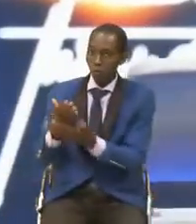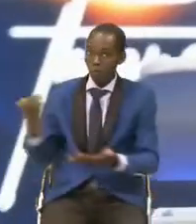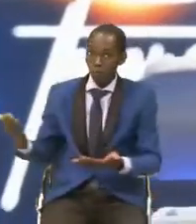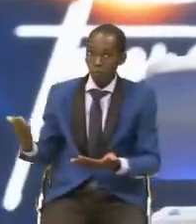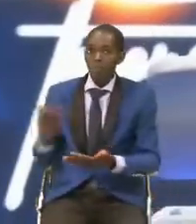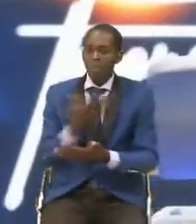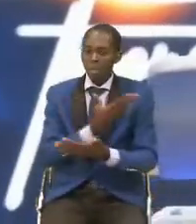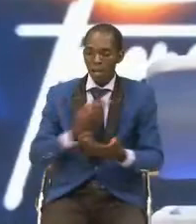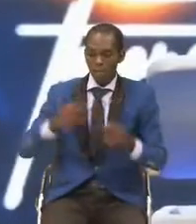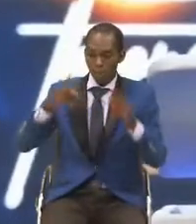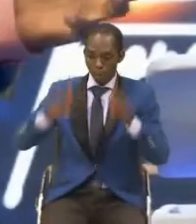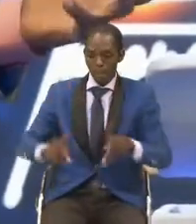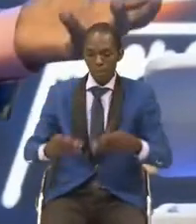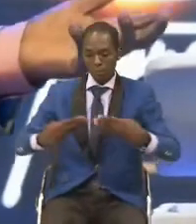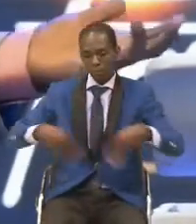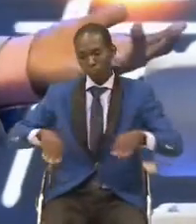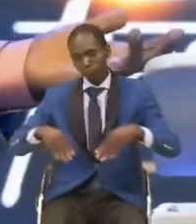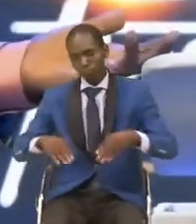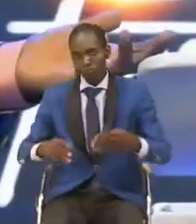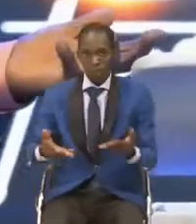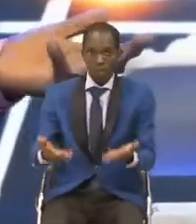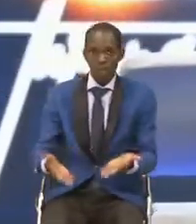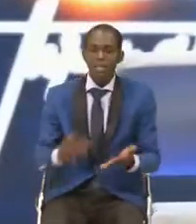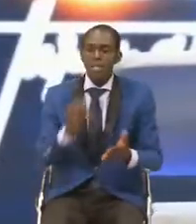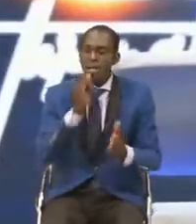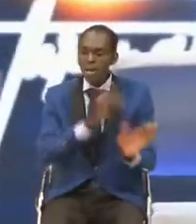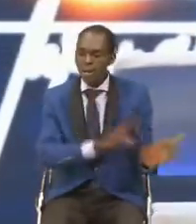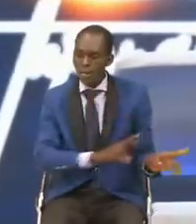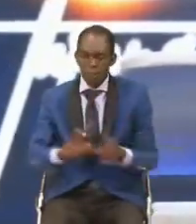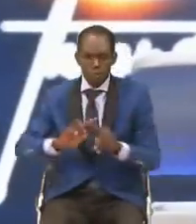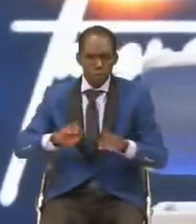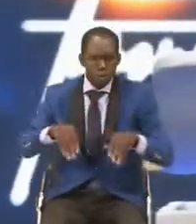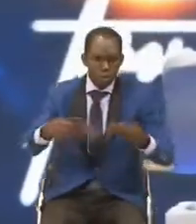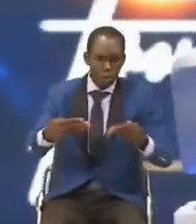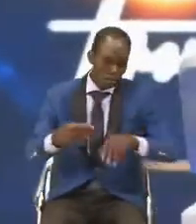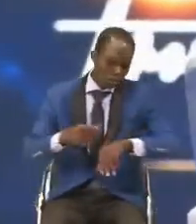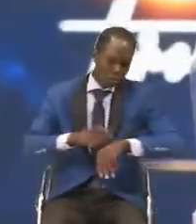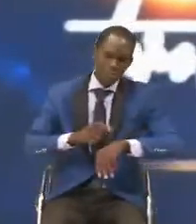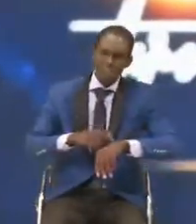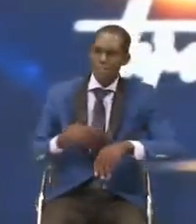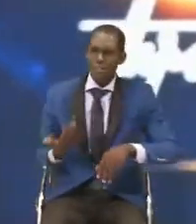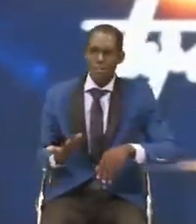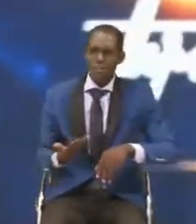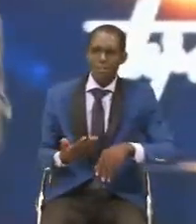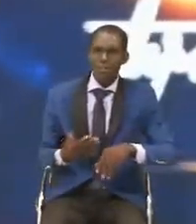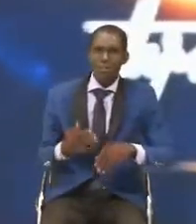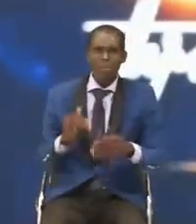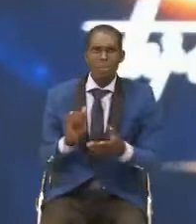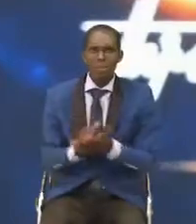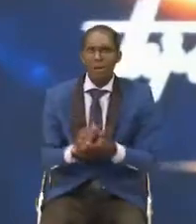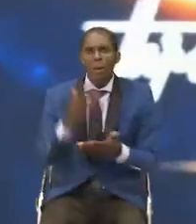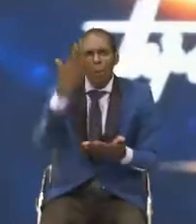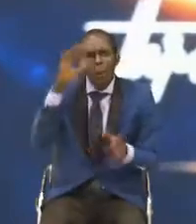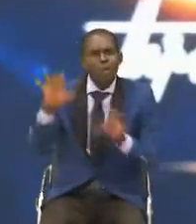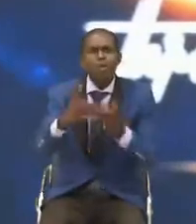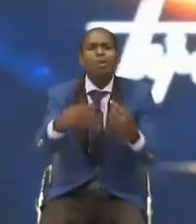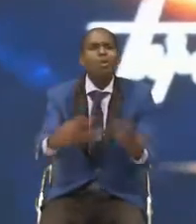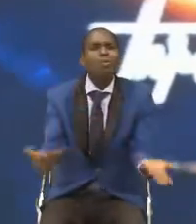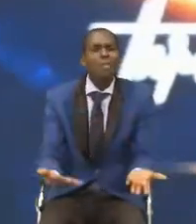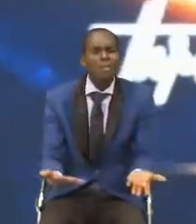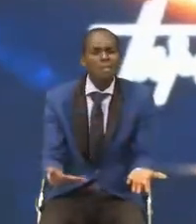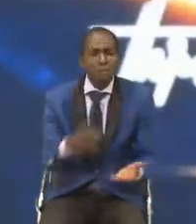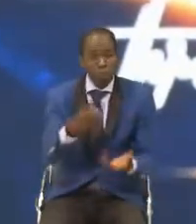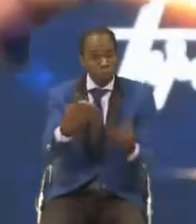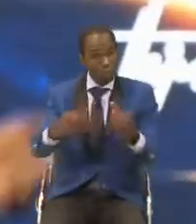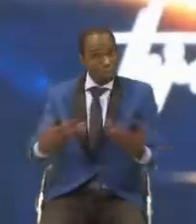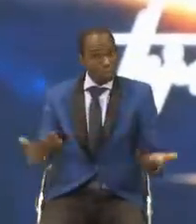to the market and he wants to get something. And while the seller is about to give him, he's looking at